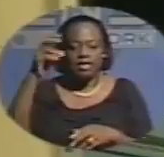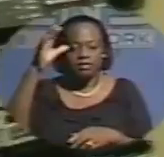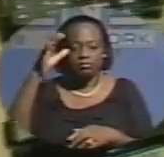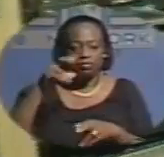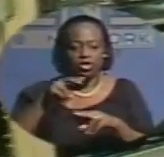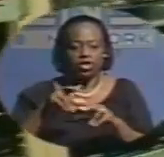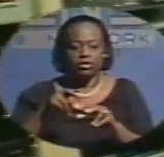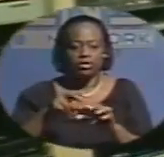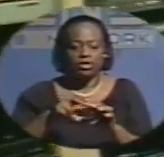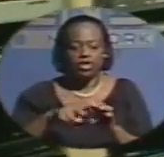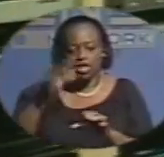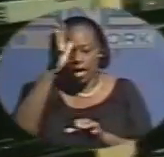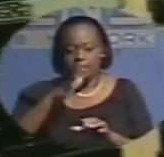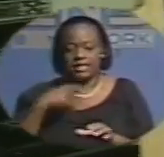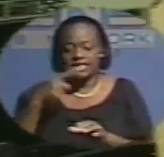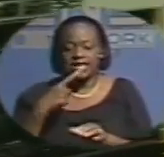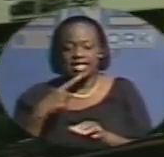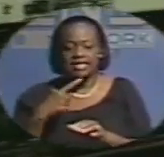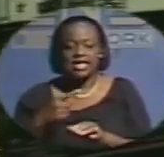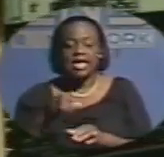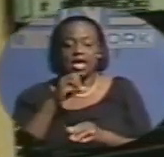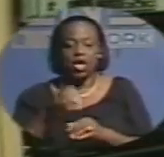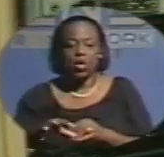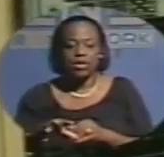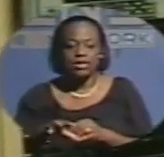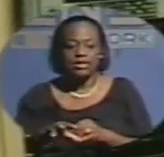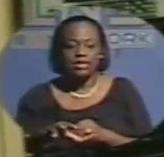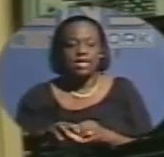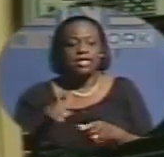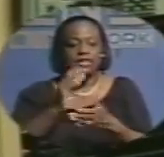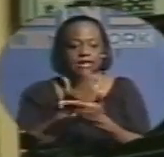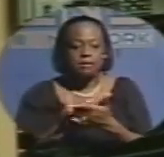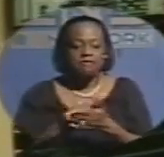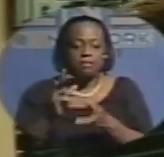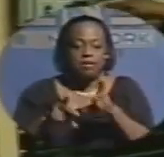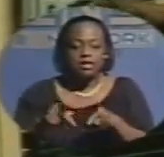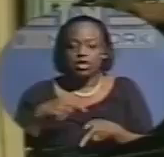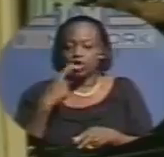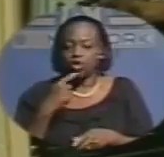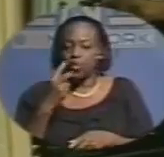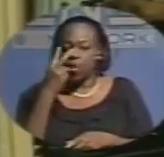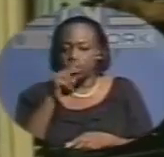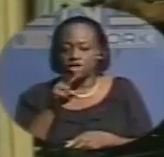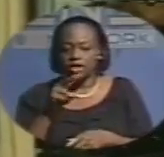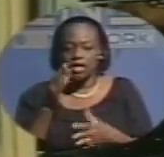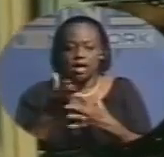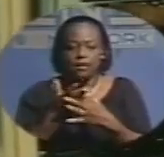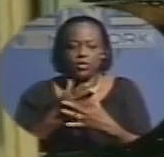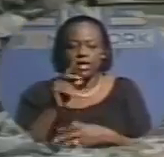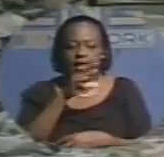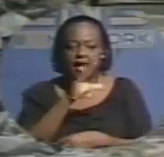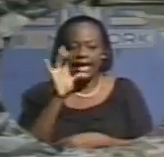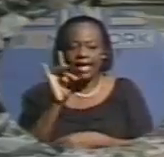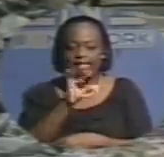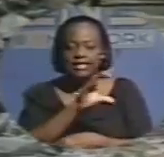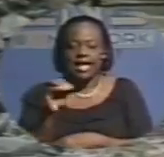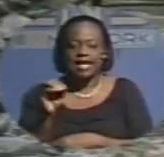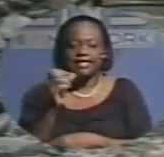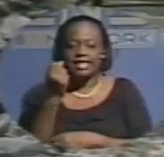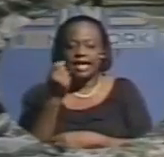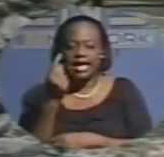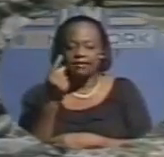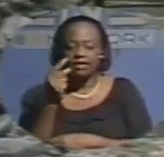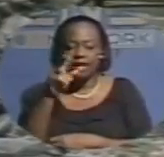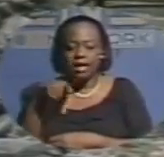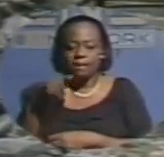Television also loses a sizable segment of its viewing audience between 8 p.m. and 11 p.m. with little to